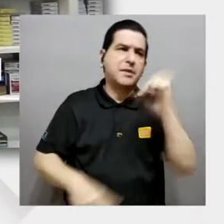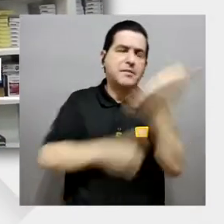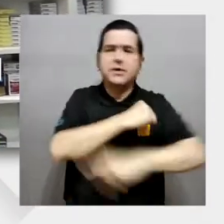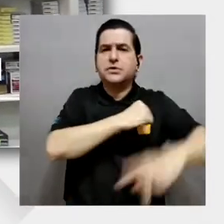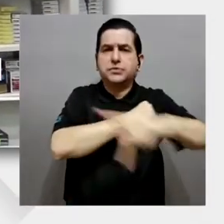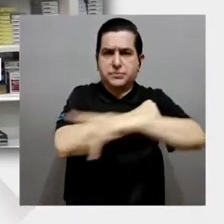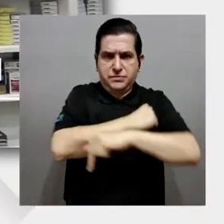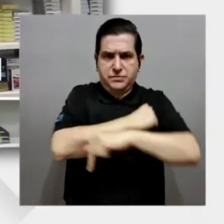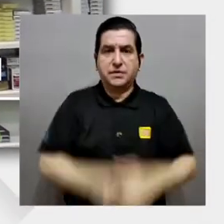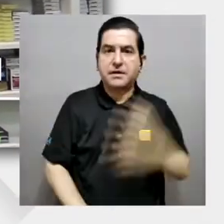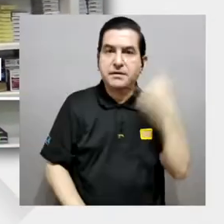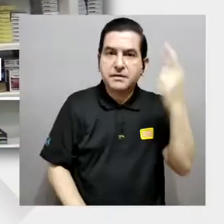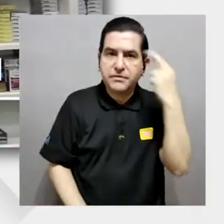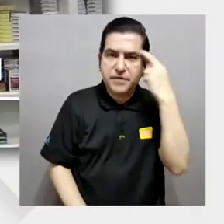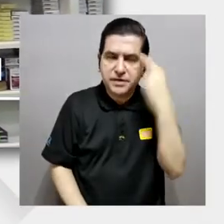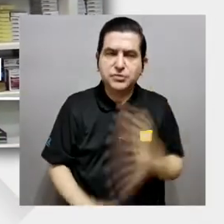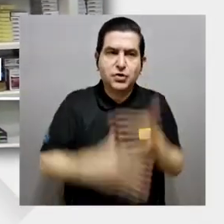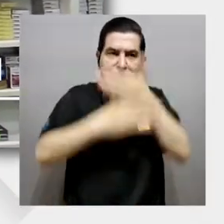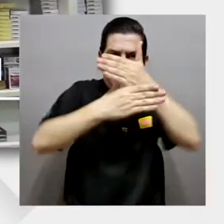Because